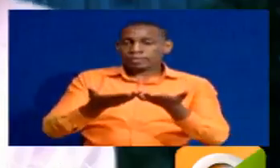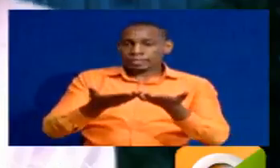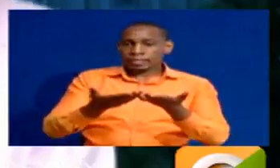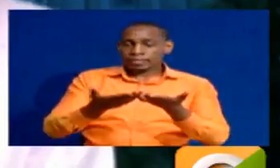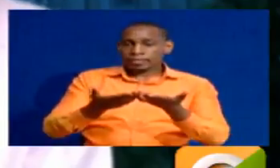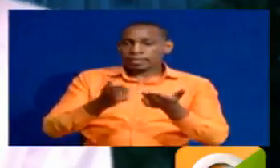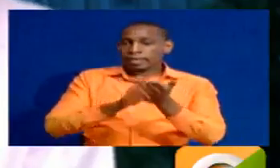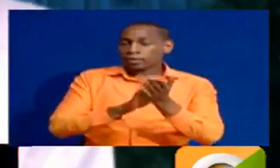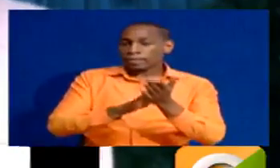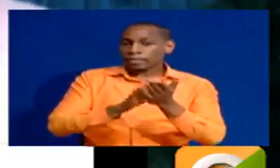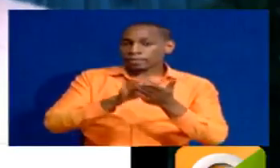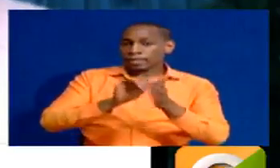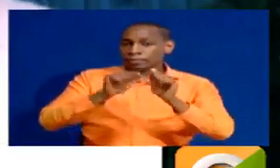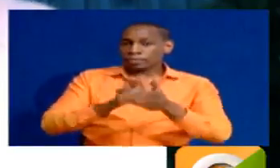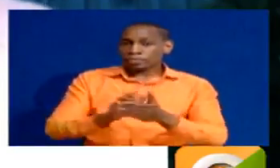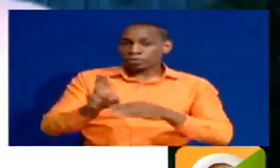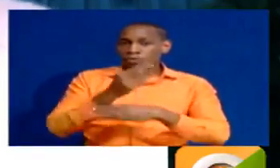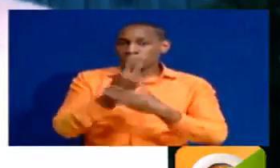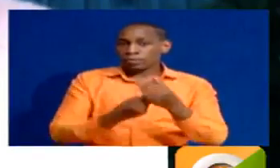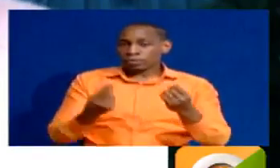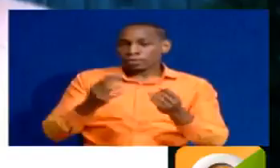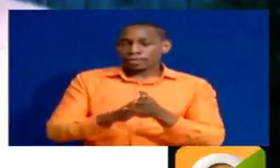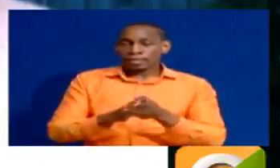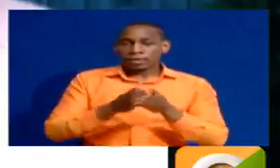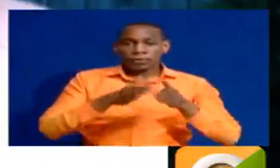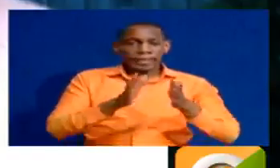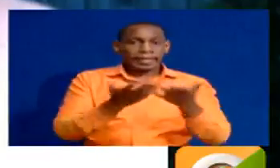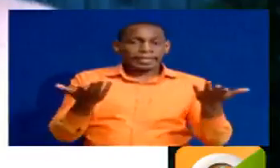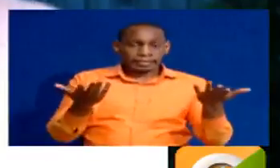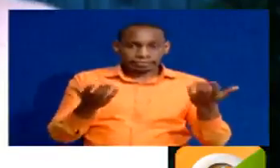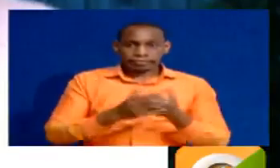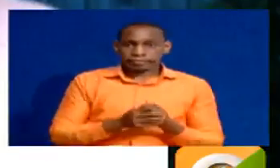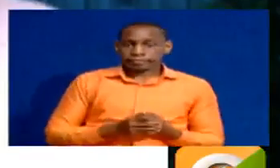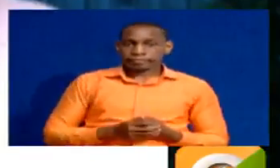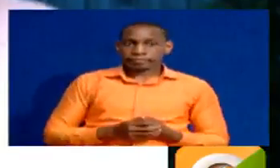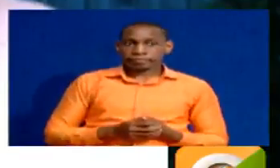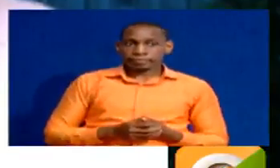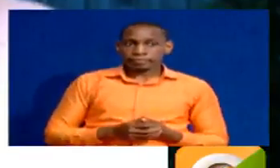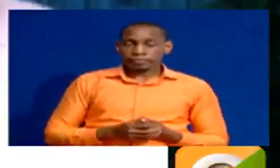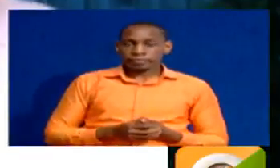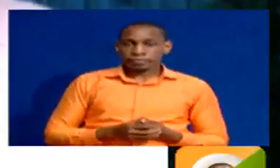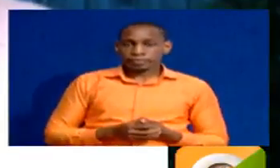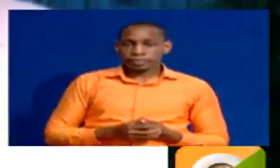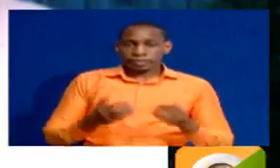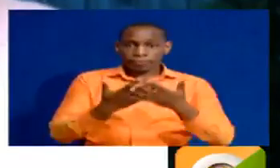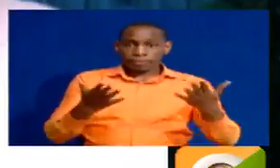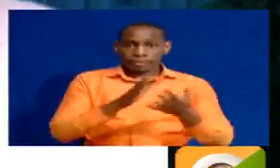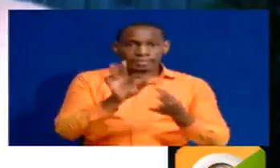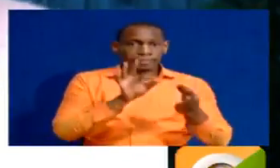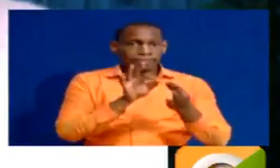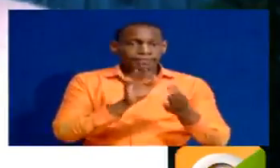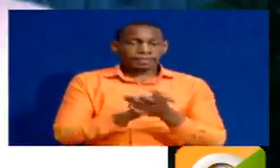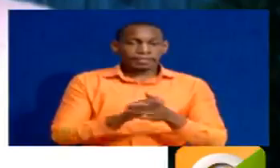generic recommendation that you can mix and match in any way you want. This is product